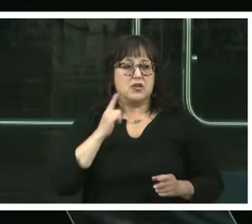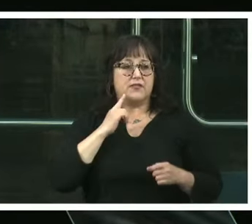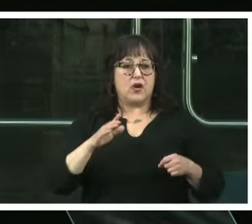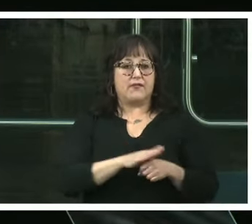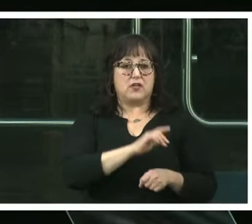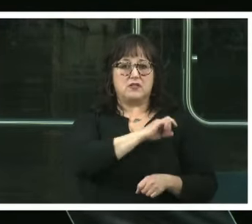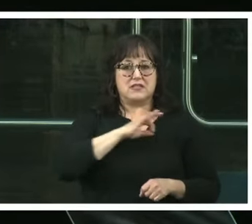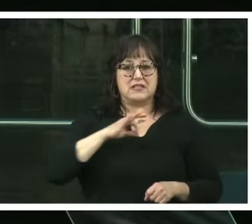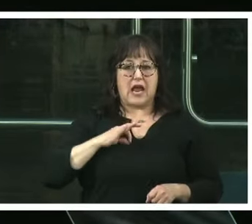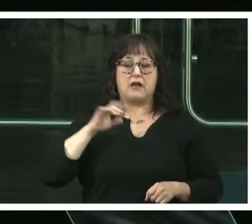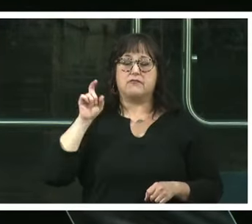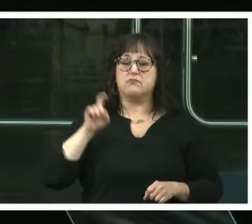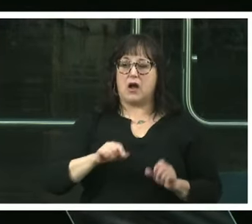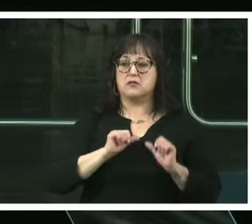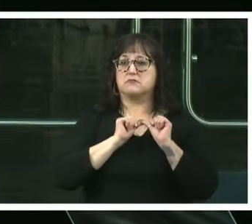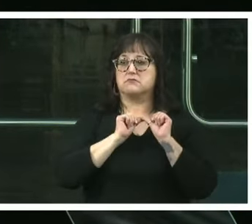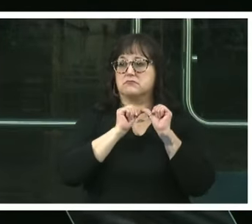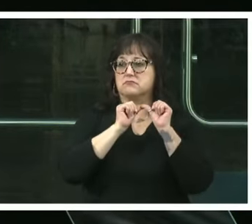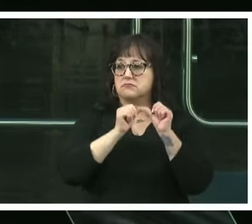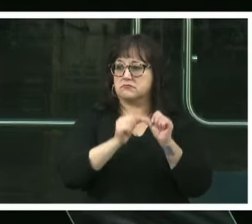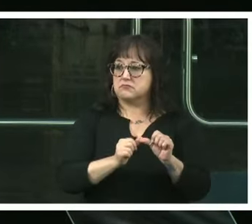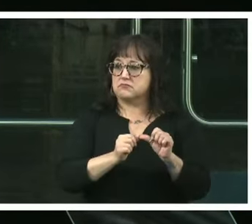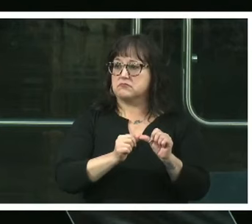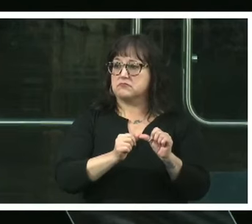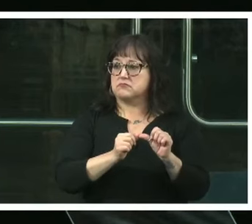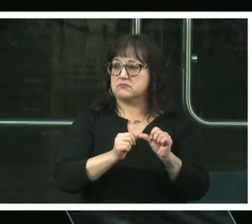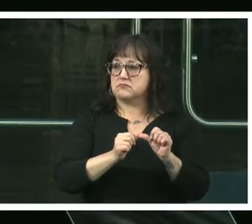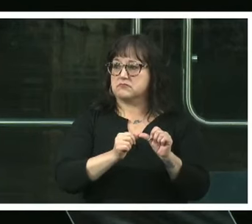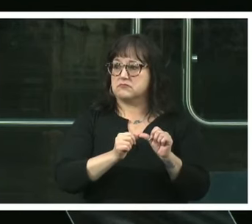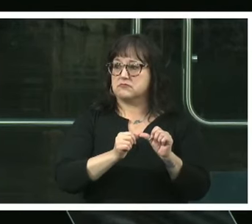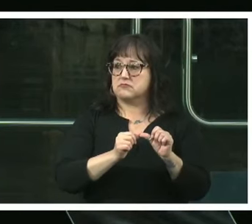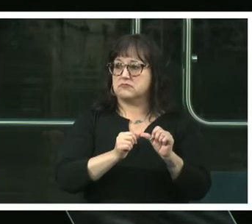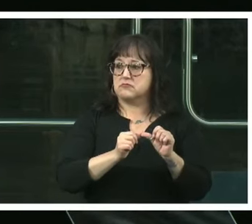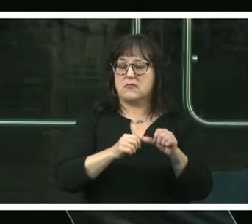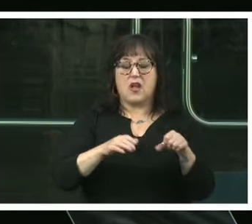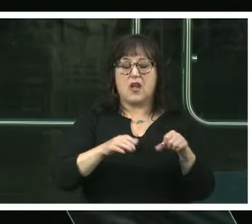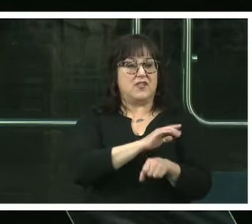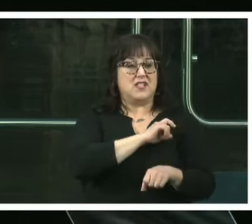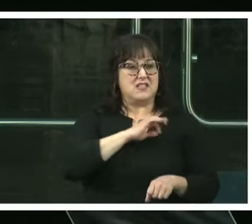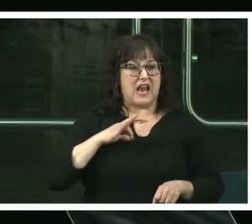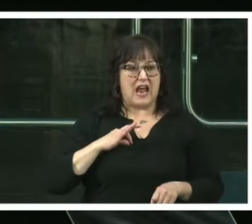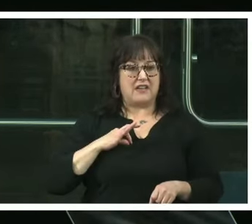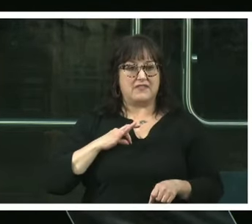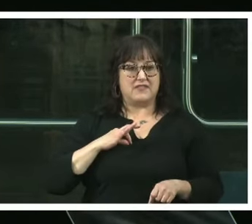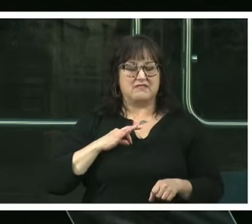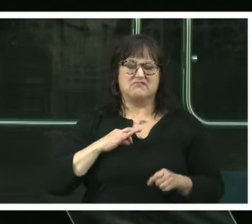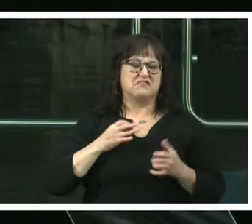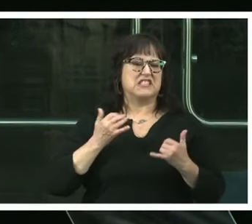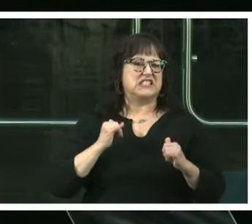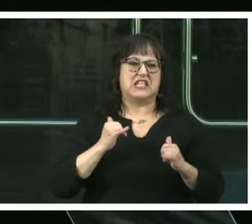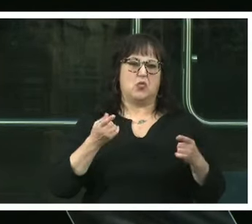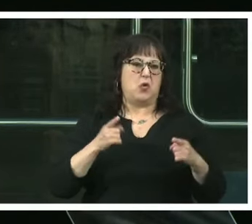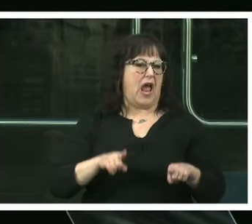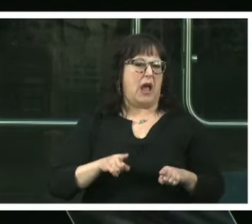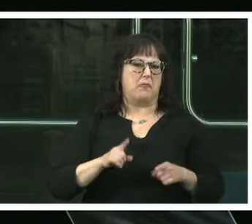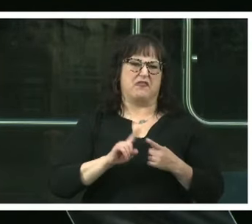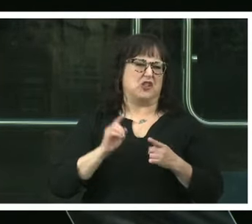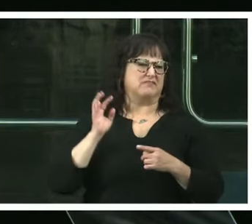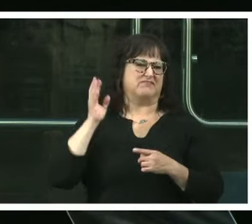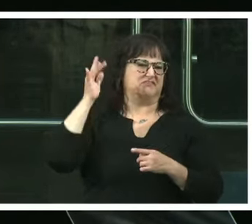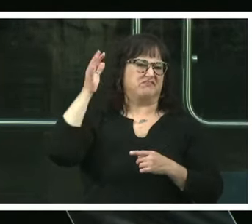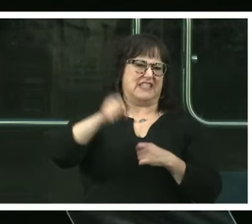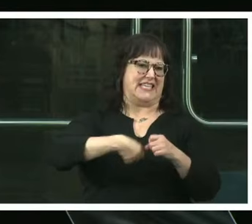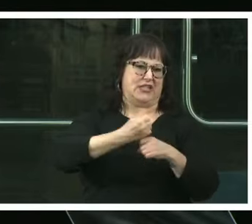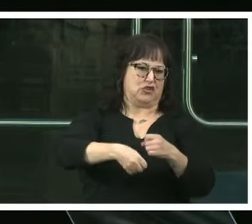has to be consistent and it has to be sustained. But full staffing is still years away. Right